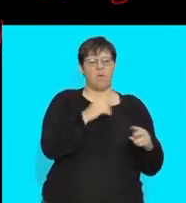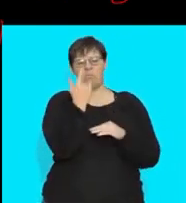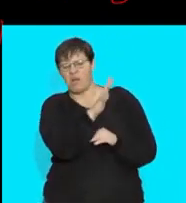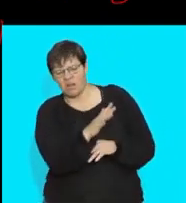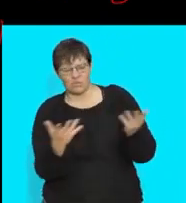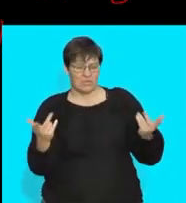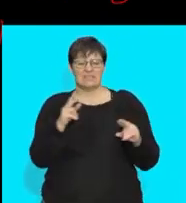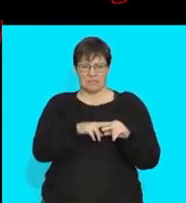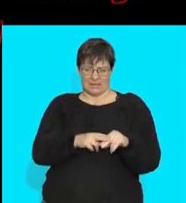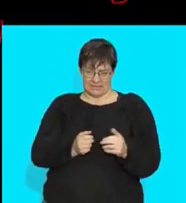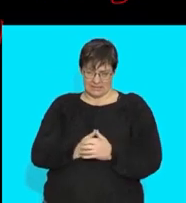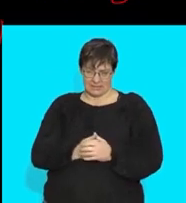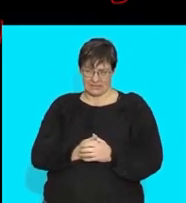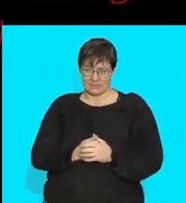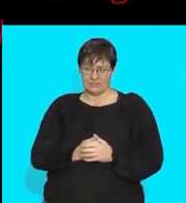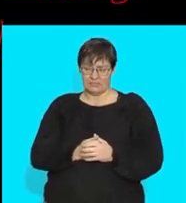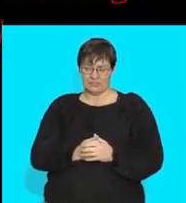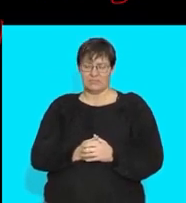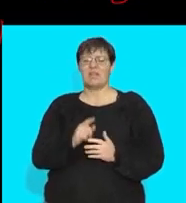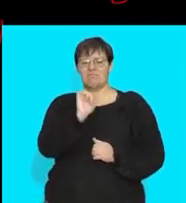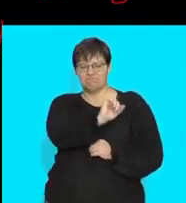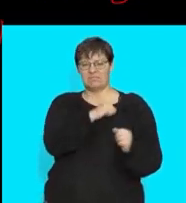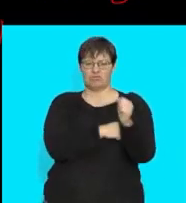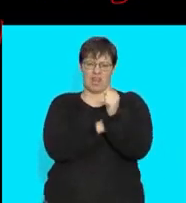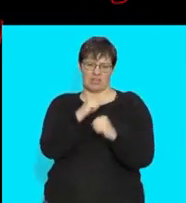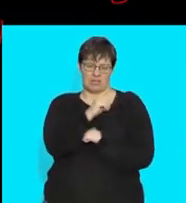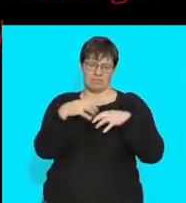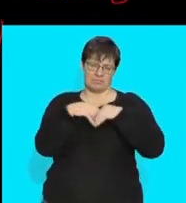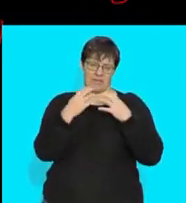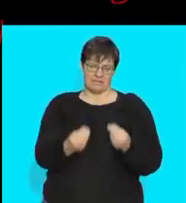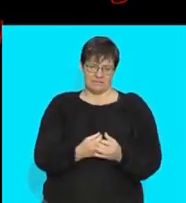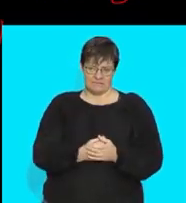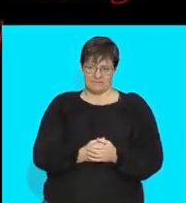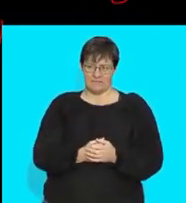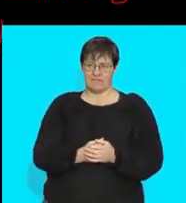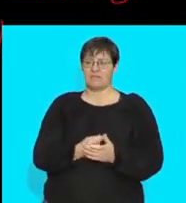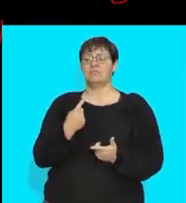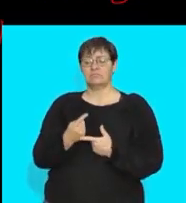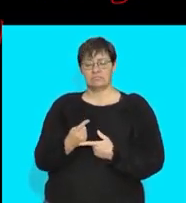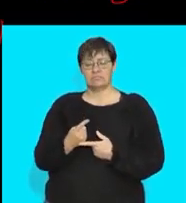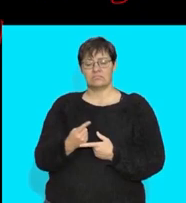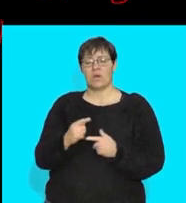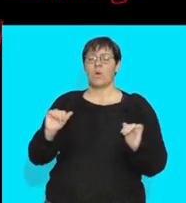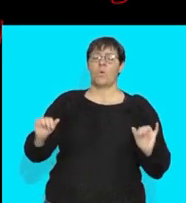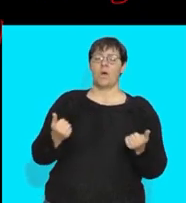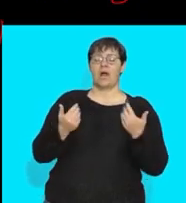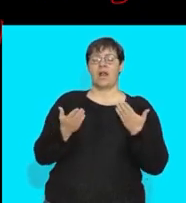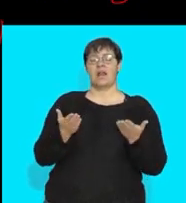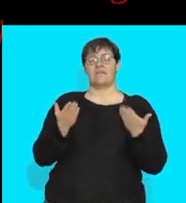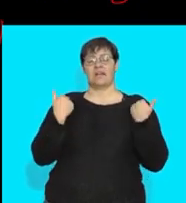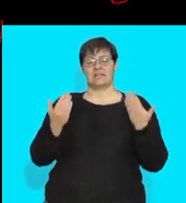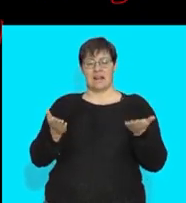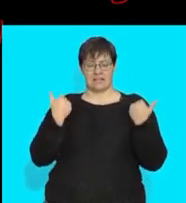organism, it's going to depend on the structure. Now this concept of well ventilated. What